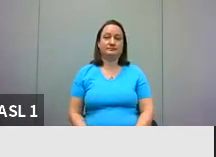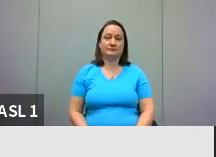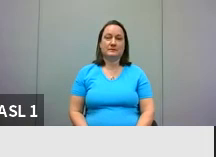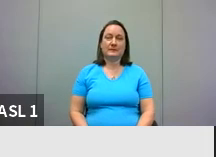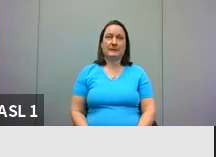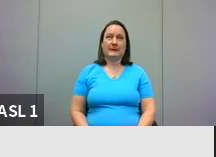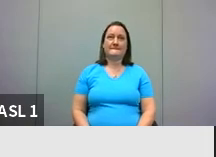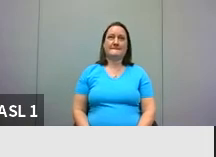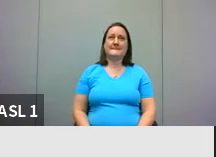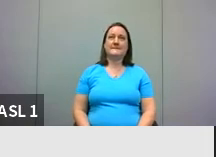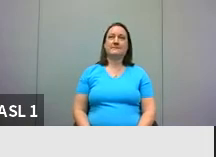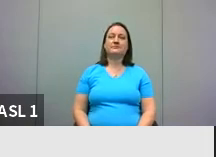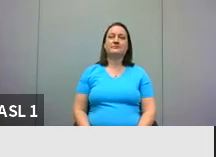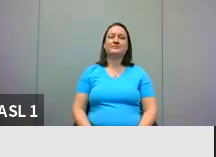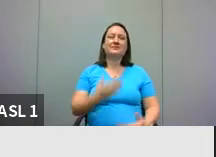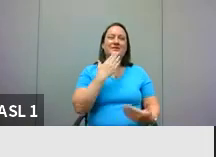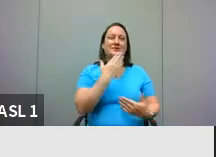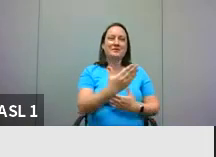Good morning, everyone.